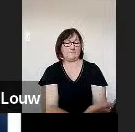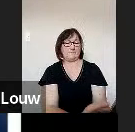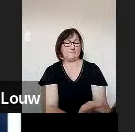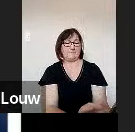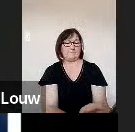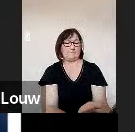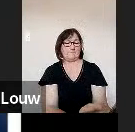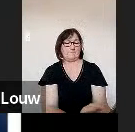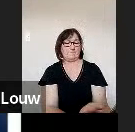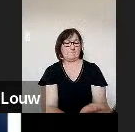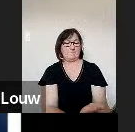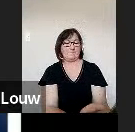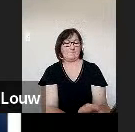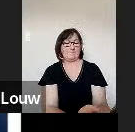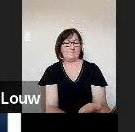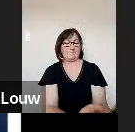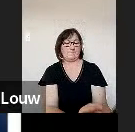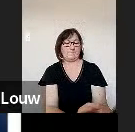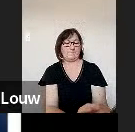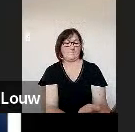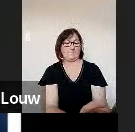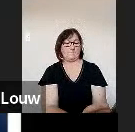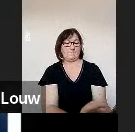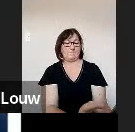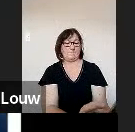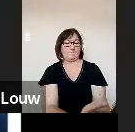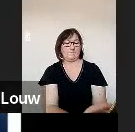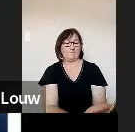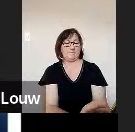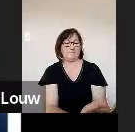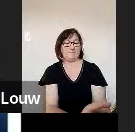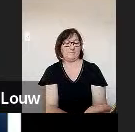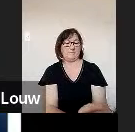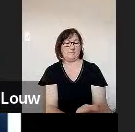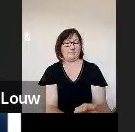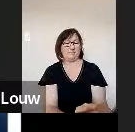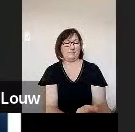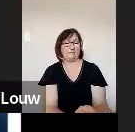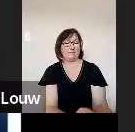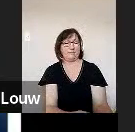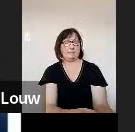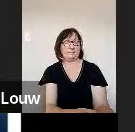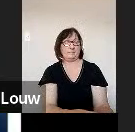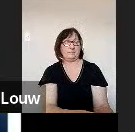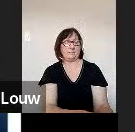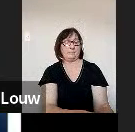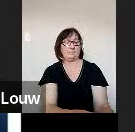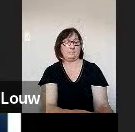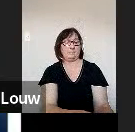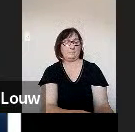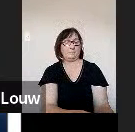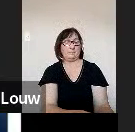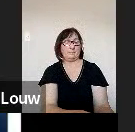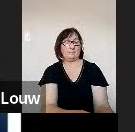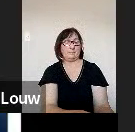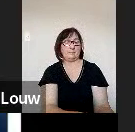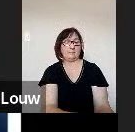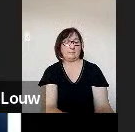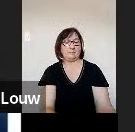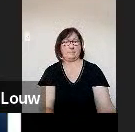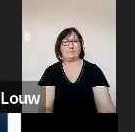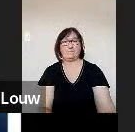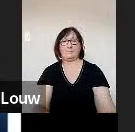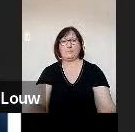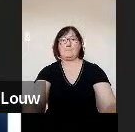SARS, having begun her career in a junior role as a customs inspector at Durban International Airport. She has acquired